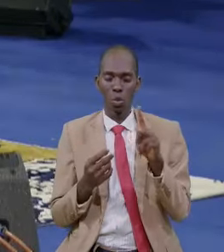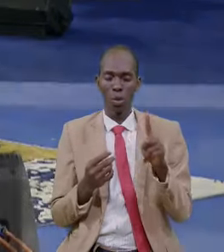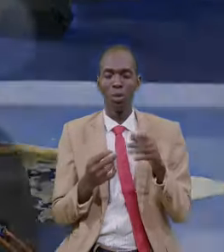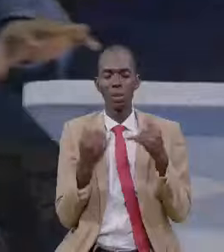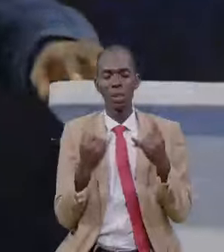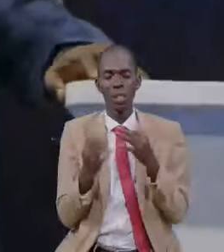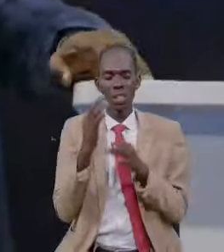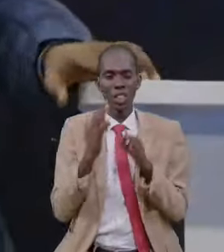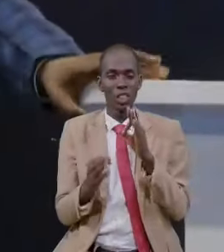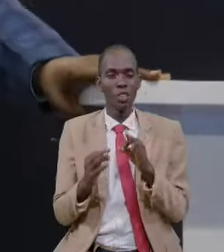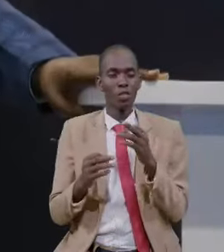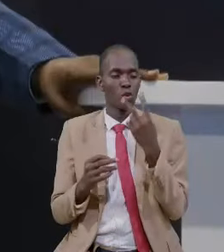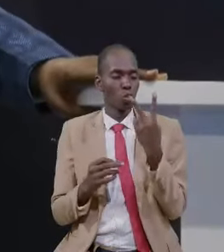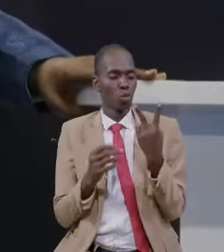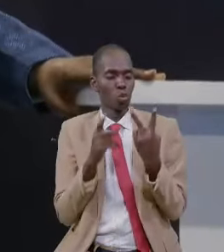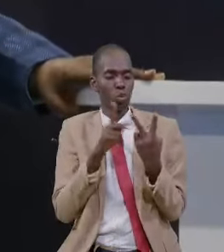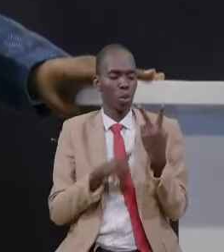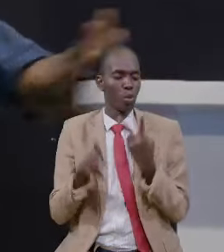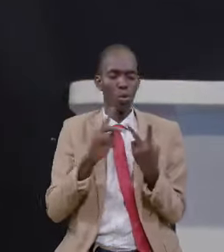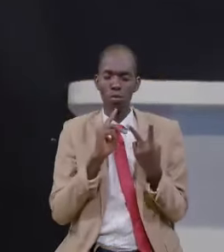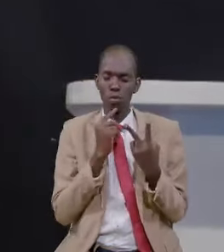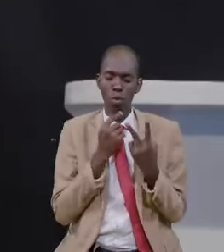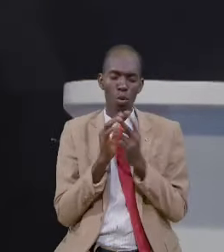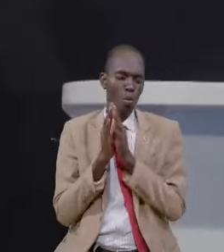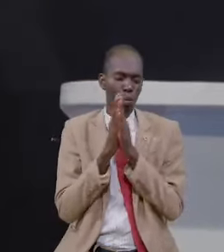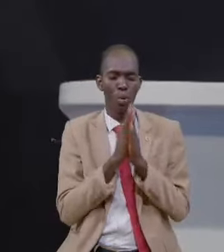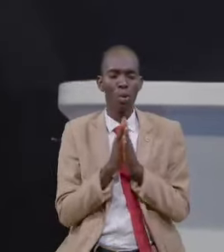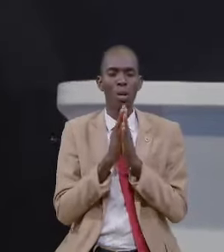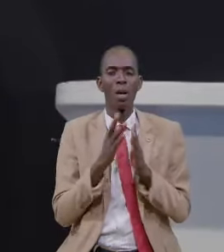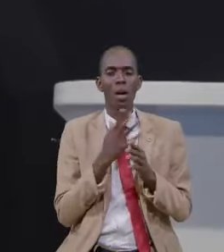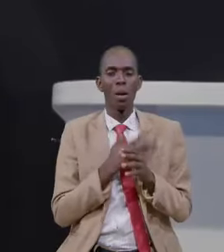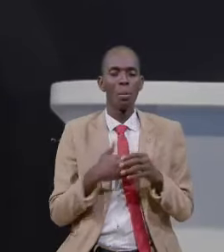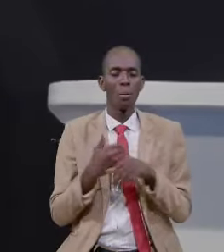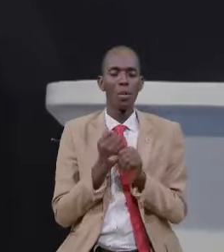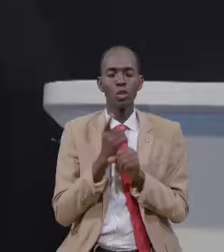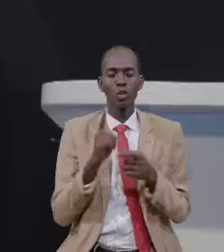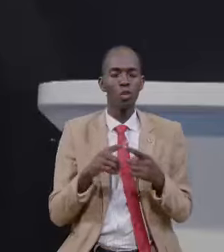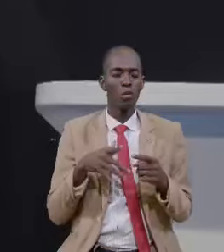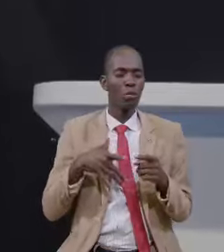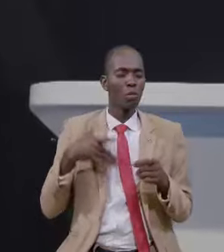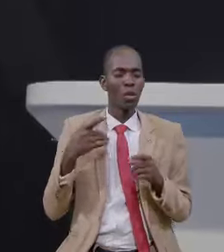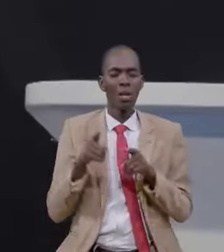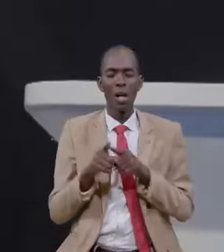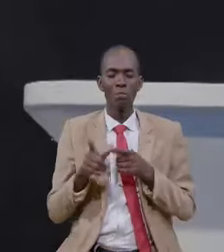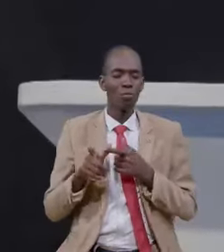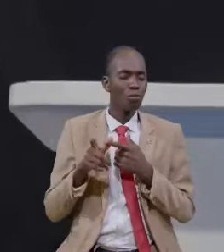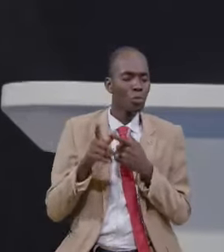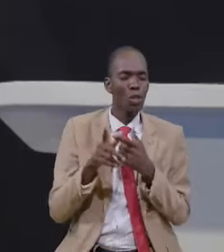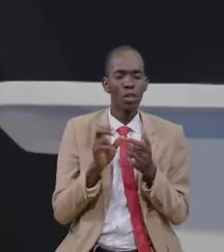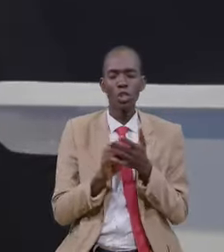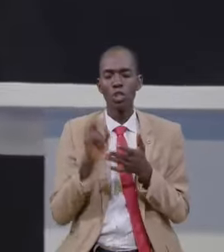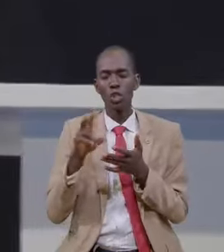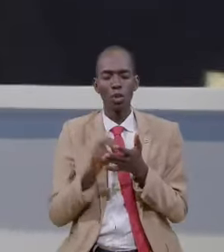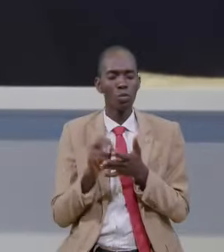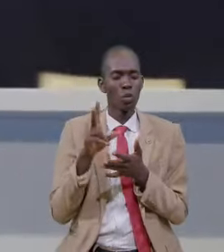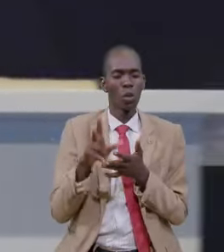If two people are praying, you don't feel like you like to feel, like jumping, like running. You don't feel like, you know, there's inner